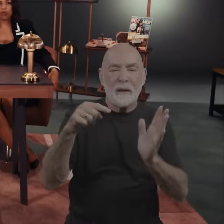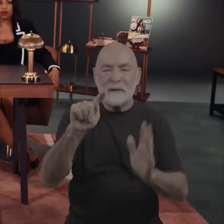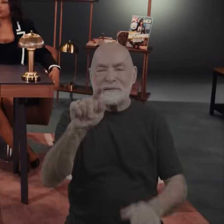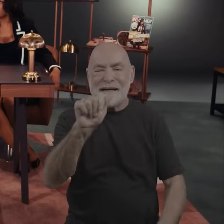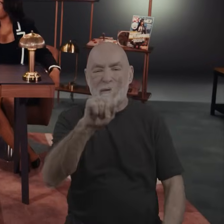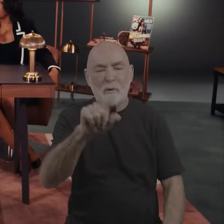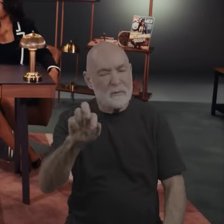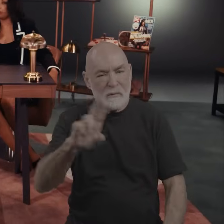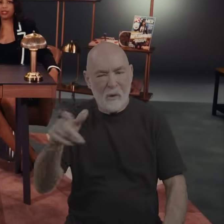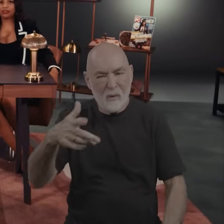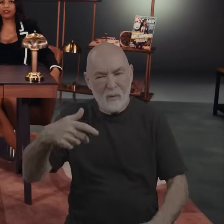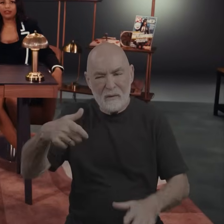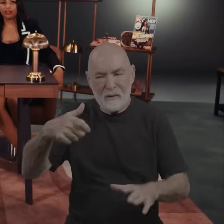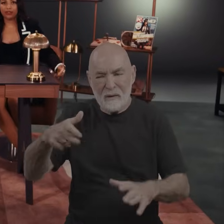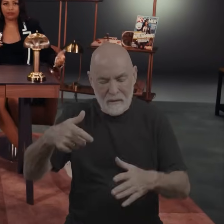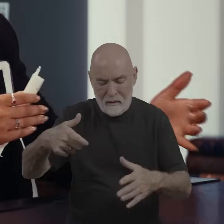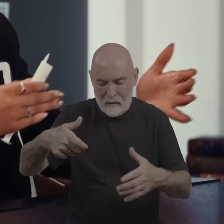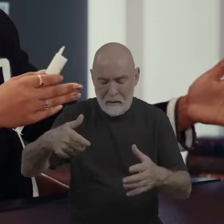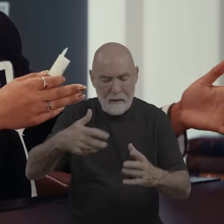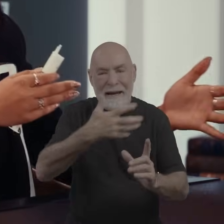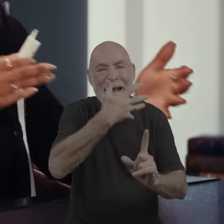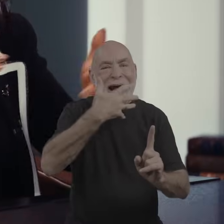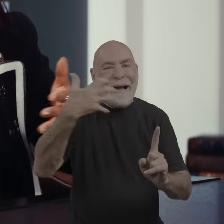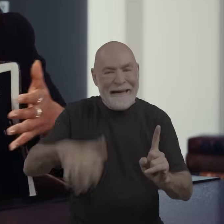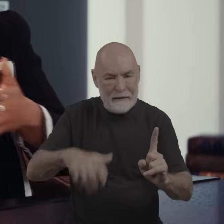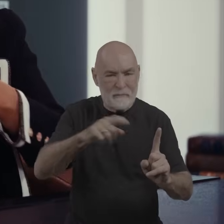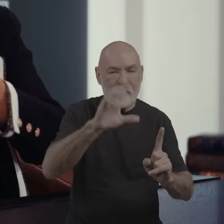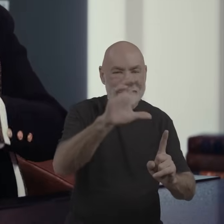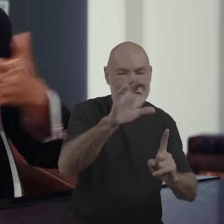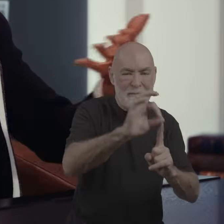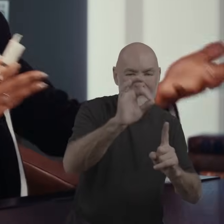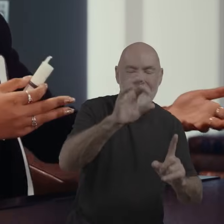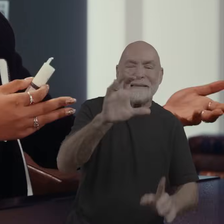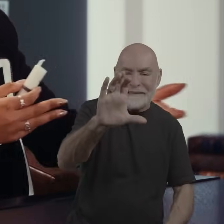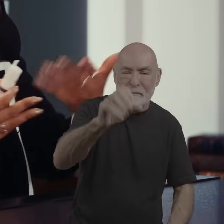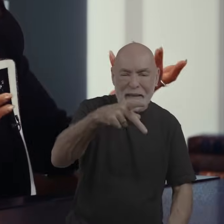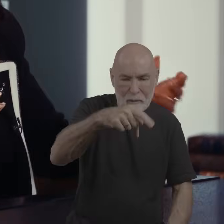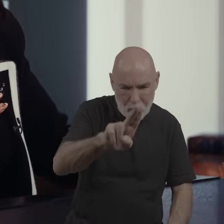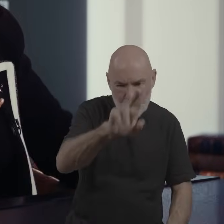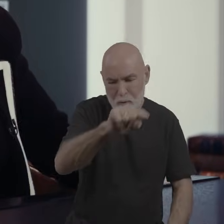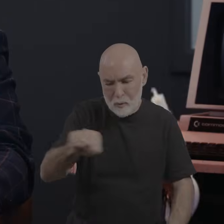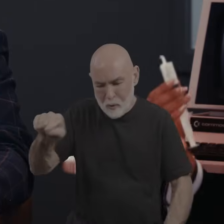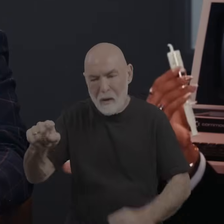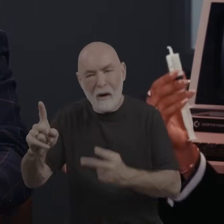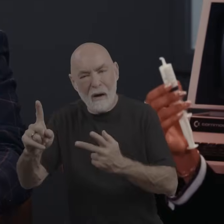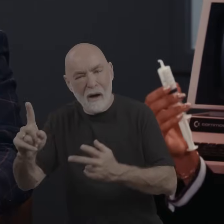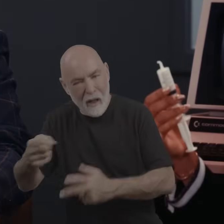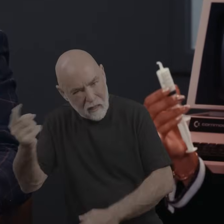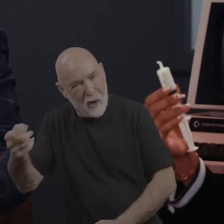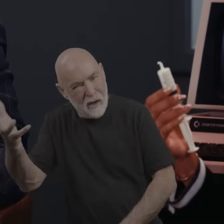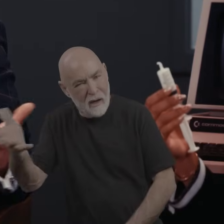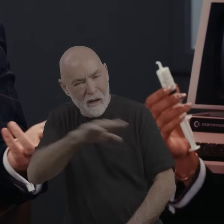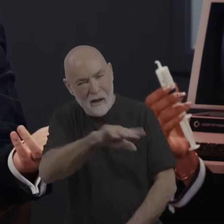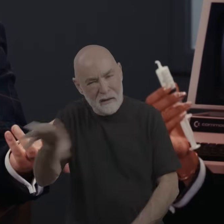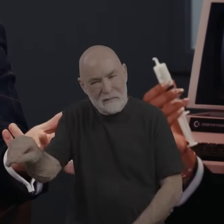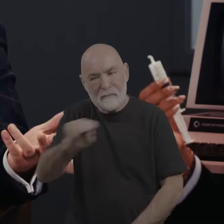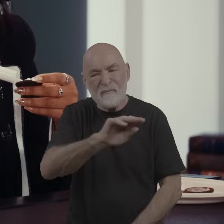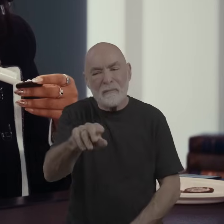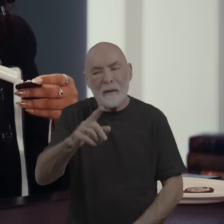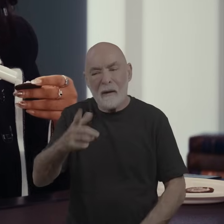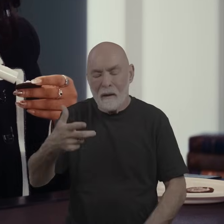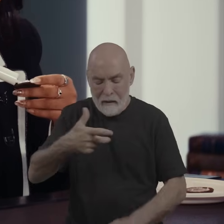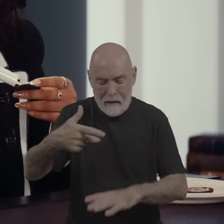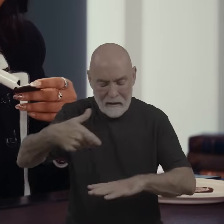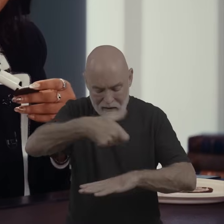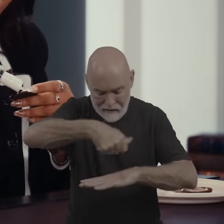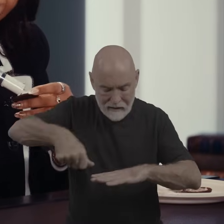taser? No, it's literally just thermal paste. You know, it transfers the heat from your CPU to your heat sinks to avoid overheating. Oh.